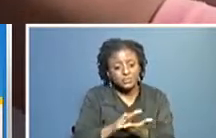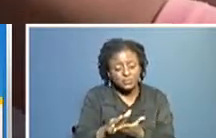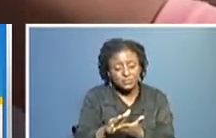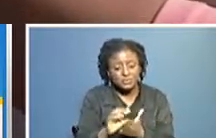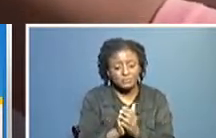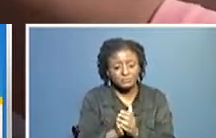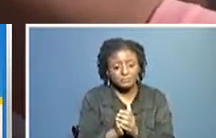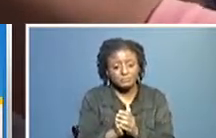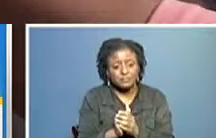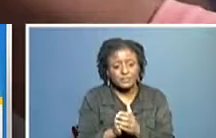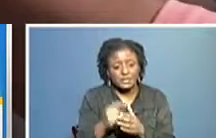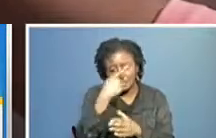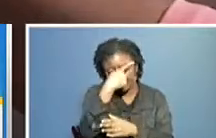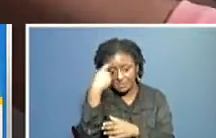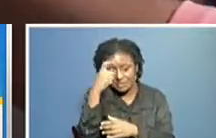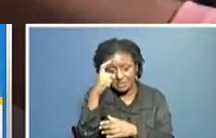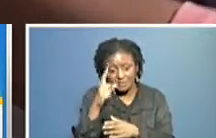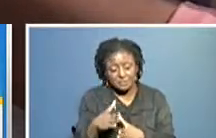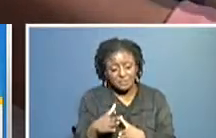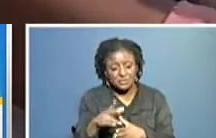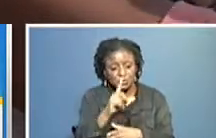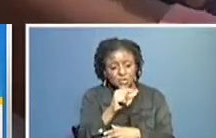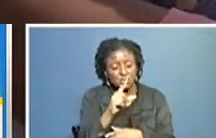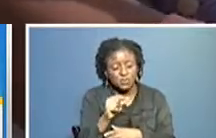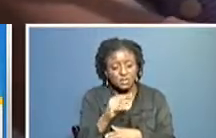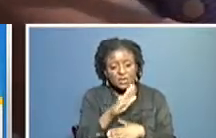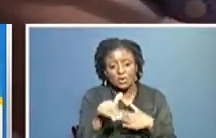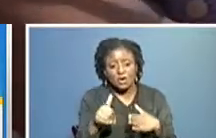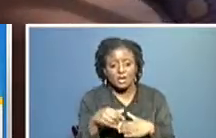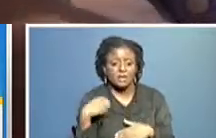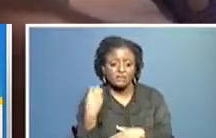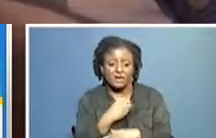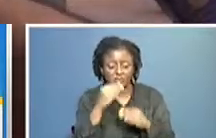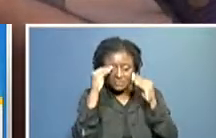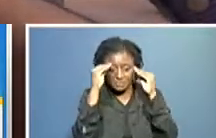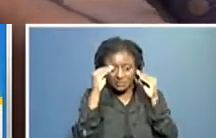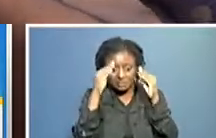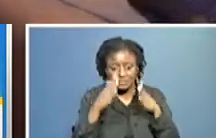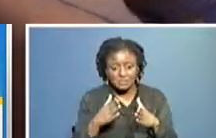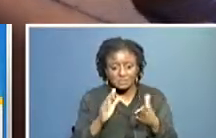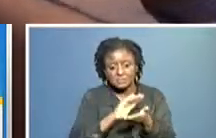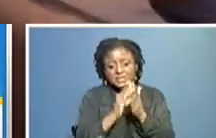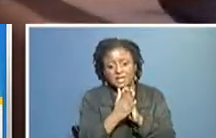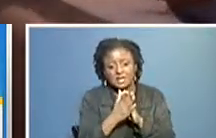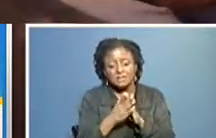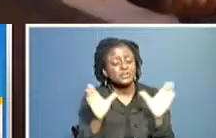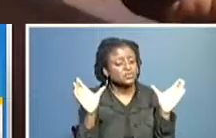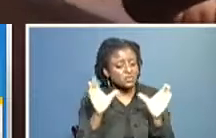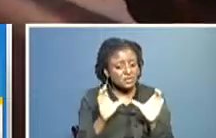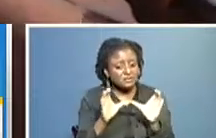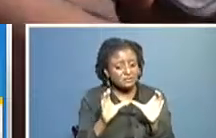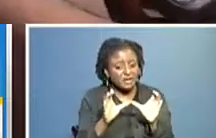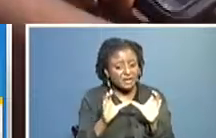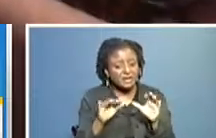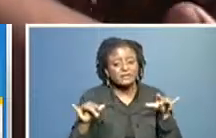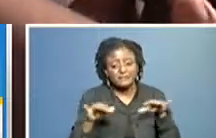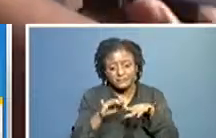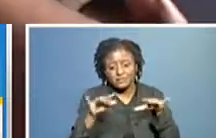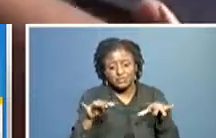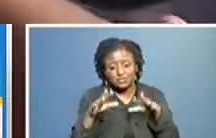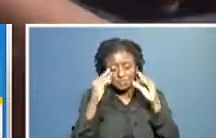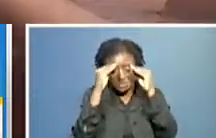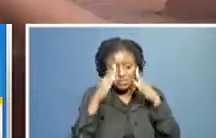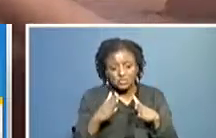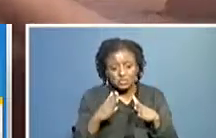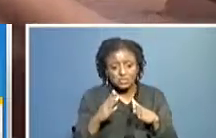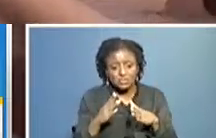of our faculty members became online certified teachers. And so we have been able to gradually go back into a hybrid model. Some